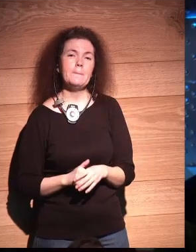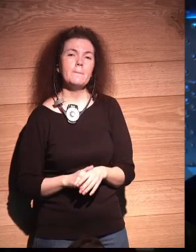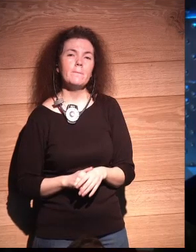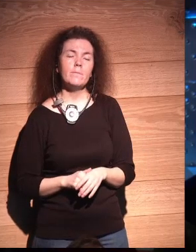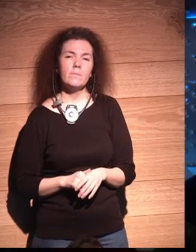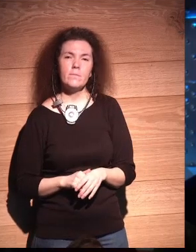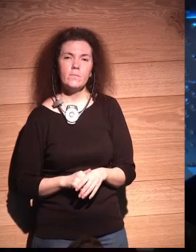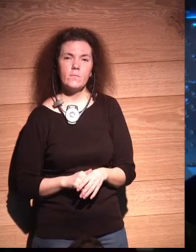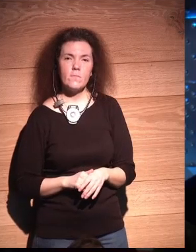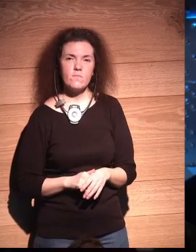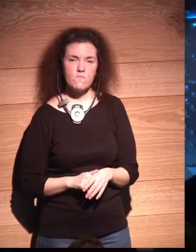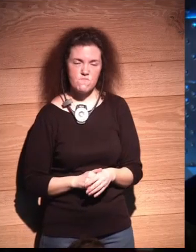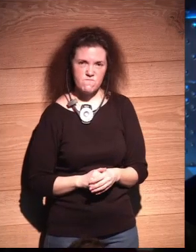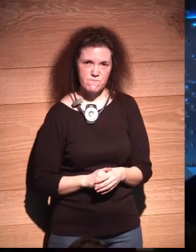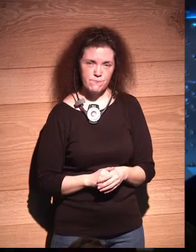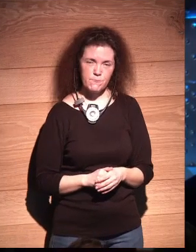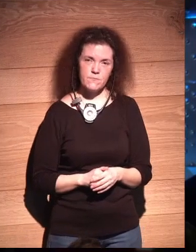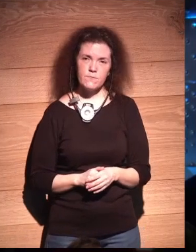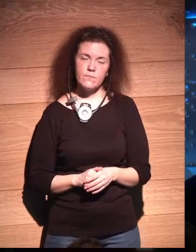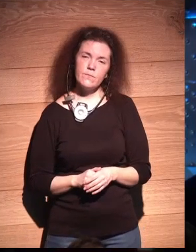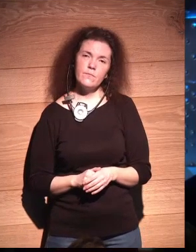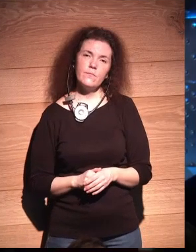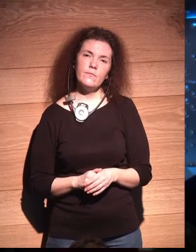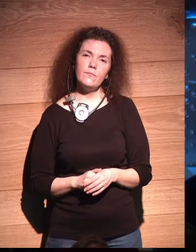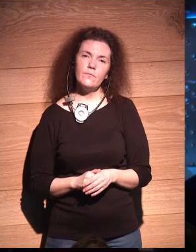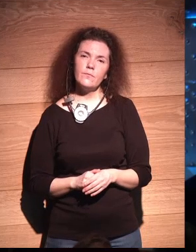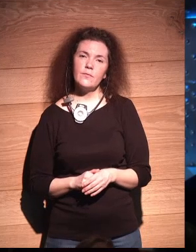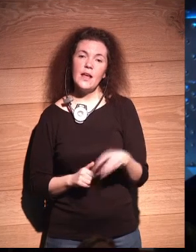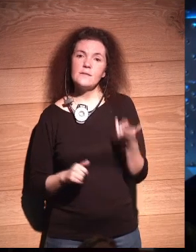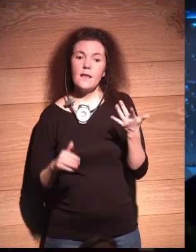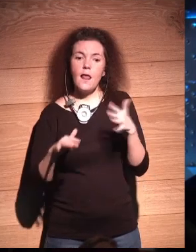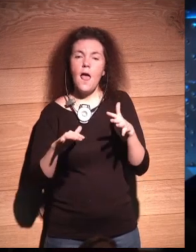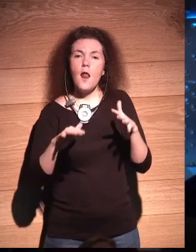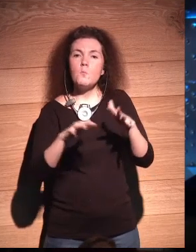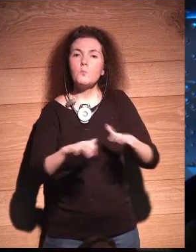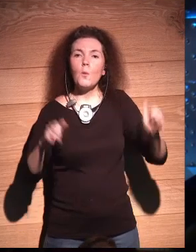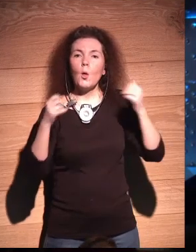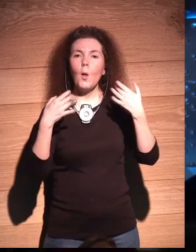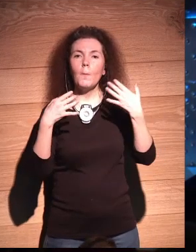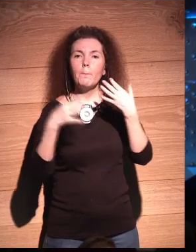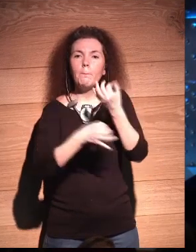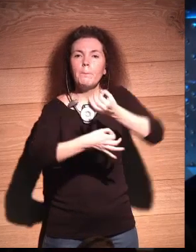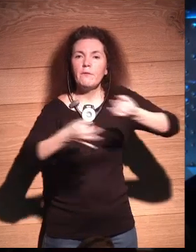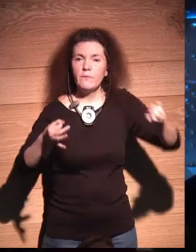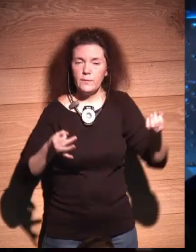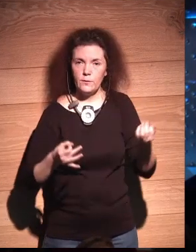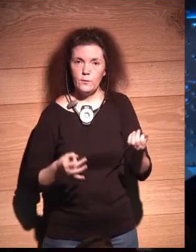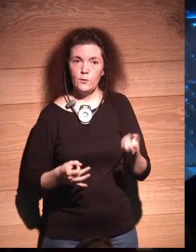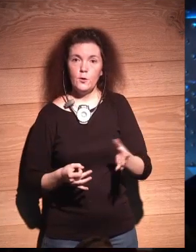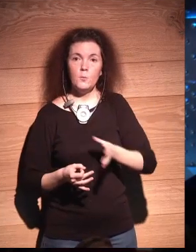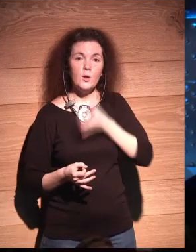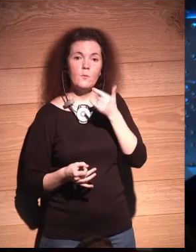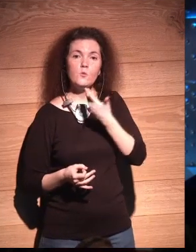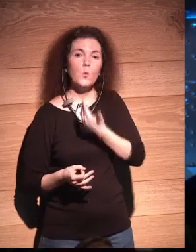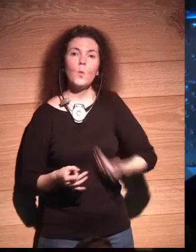The thing is that these were the ideal audience members, because their people had been saying for 2 weeks, we're going to a